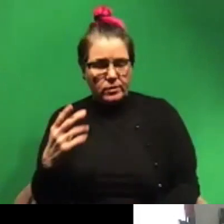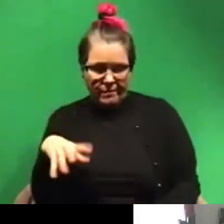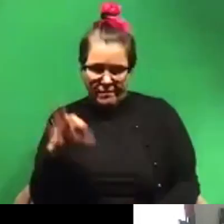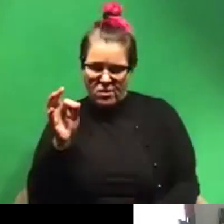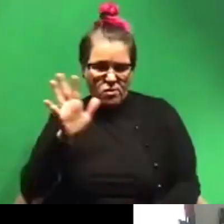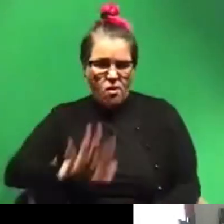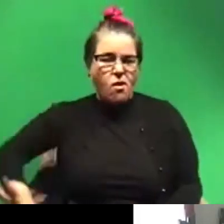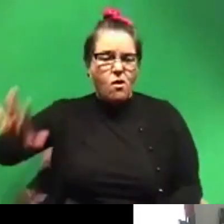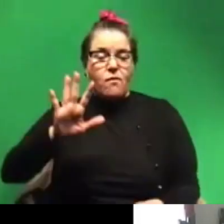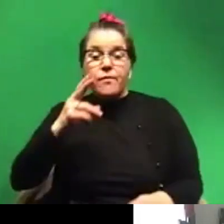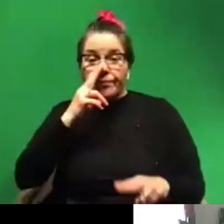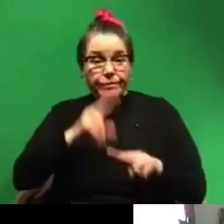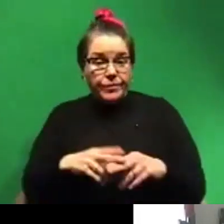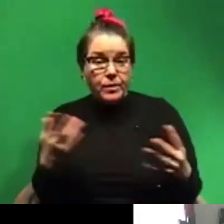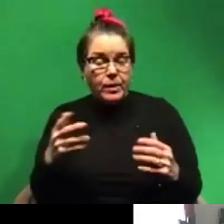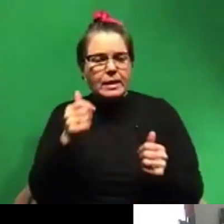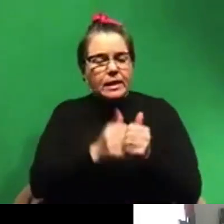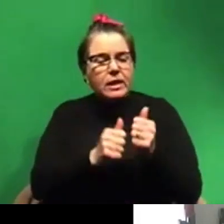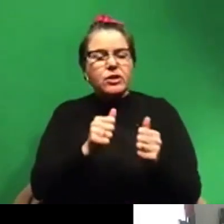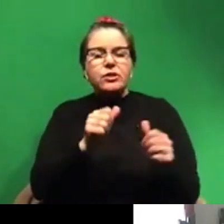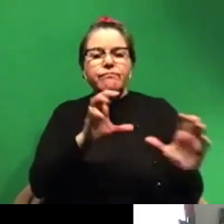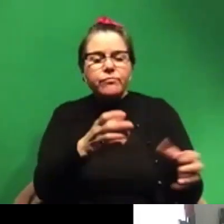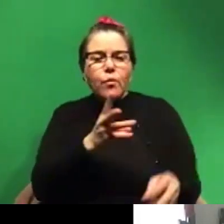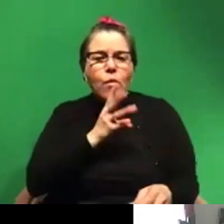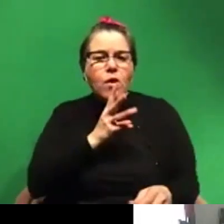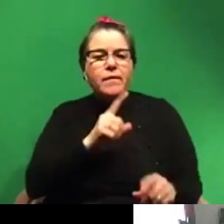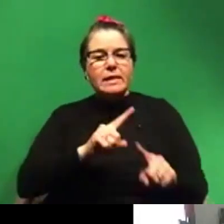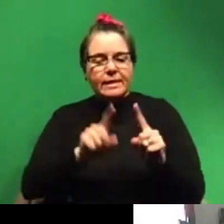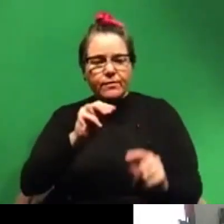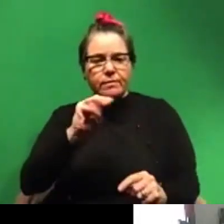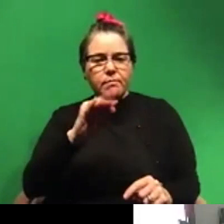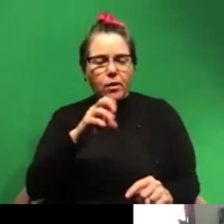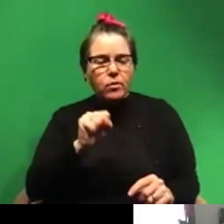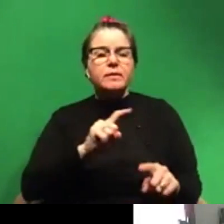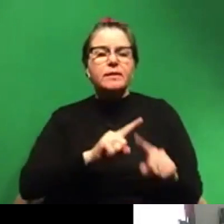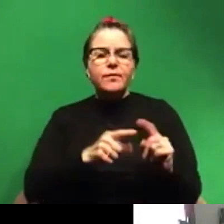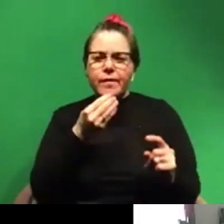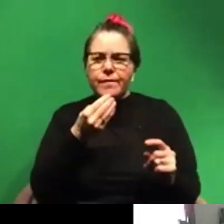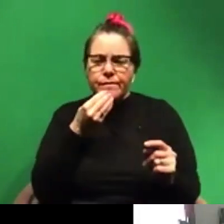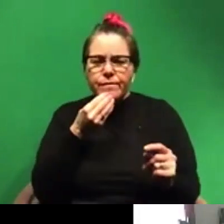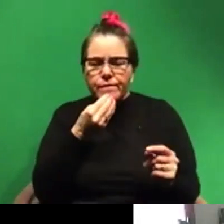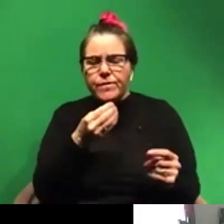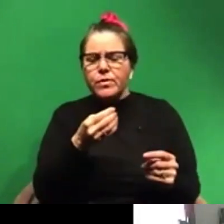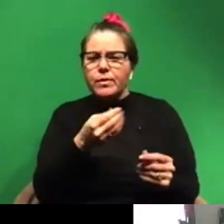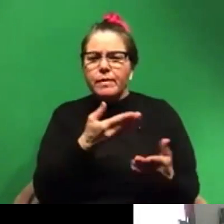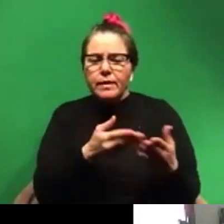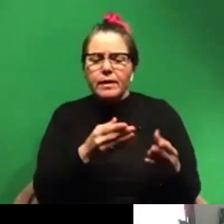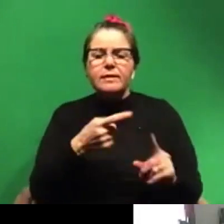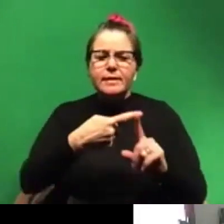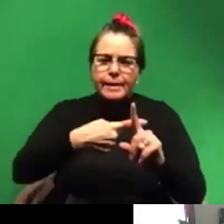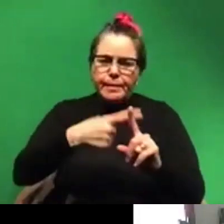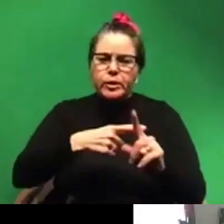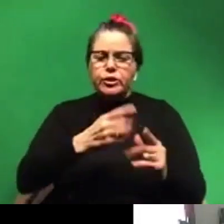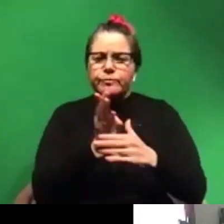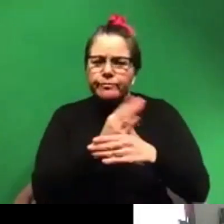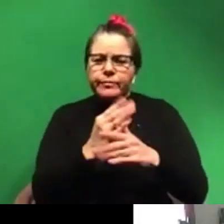fun about that is each body of water has different microbes and has different food sources and has different temperature ranges. And so as these